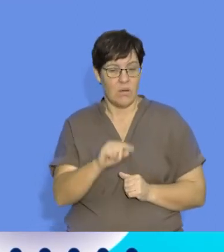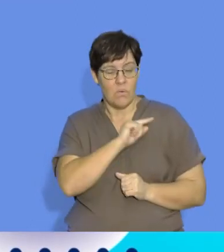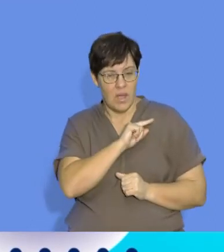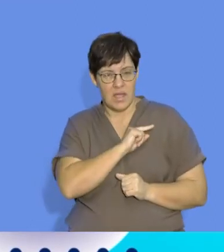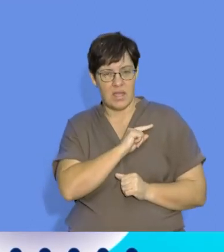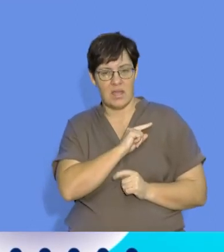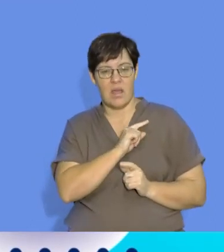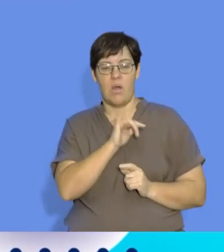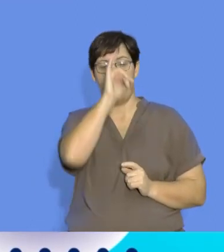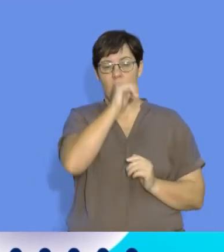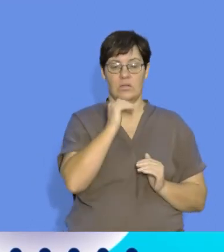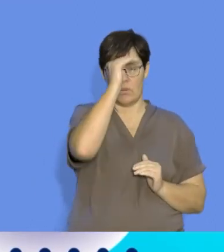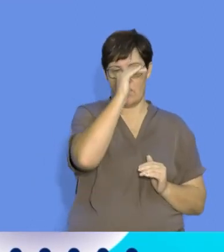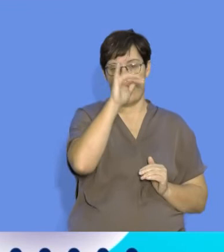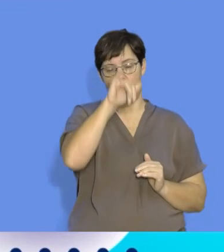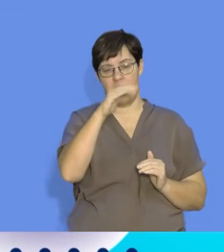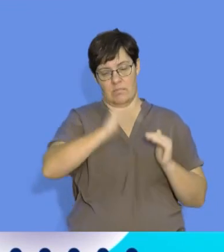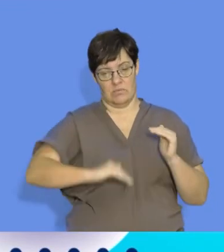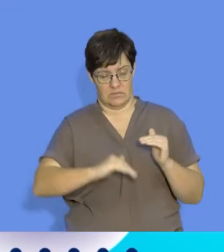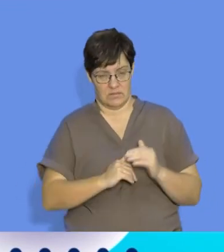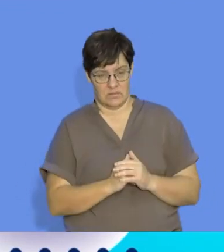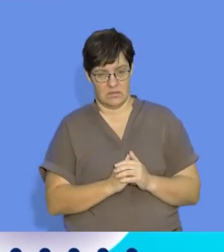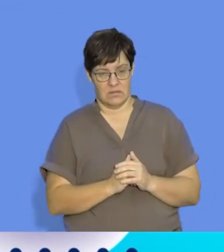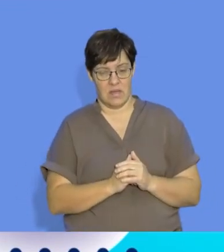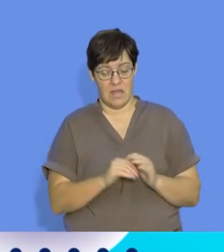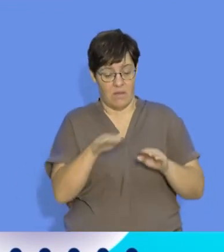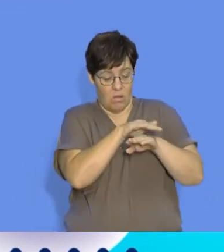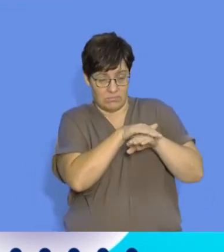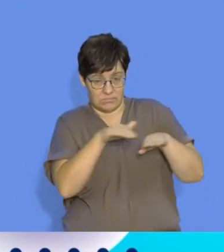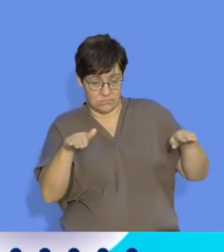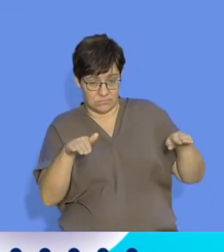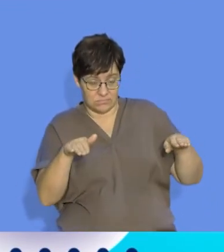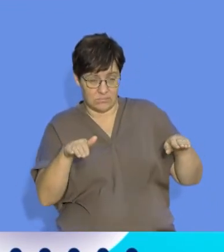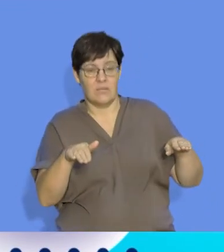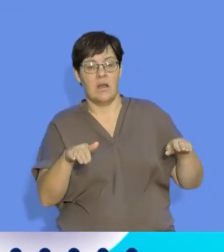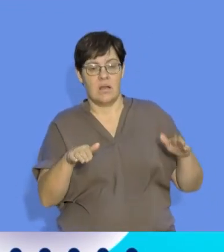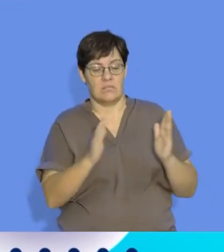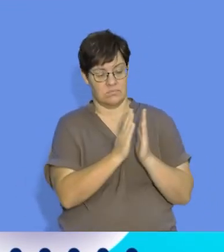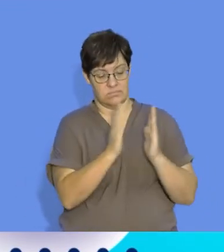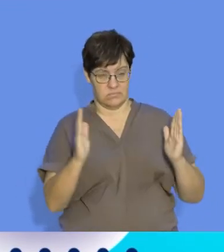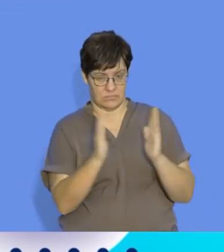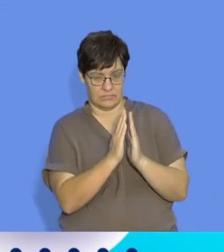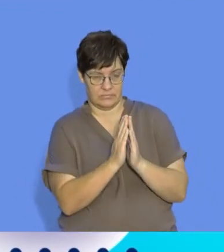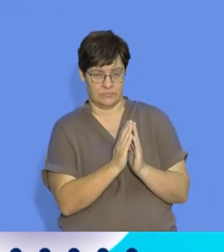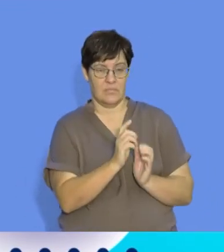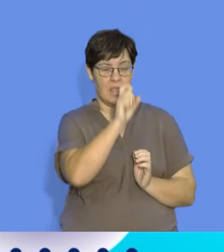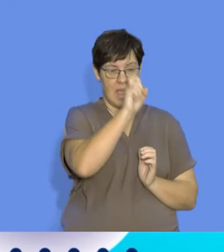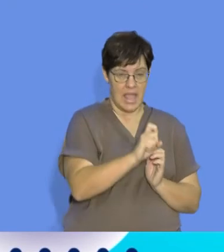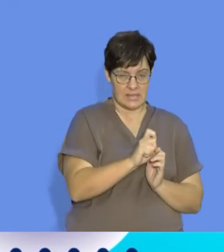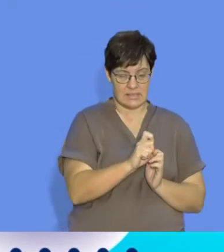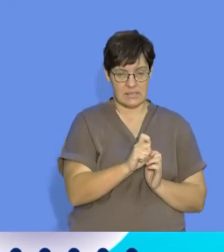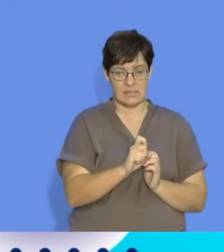to. It's all about y at the top, y at the bottom. If it was a horizontal distance, it will always